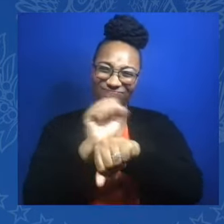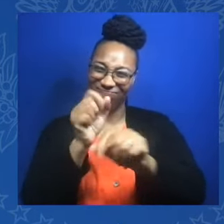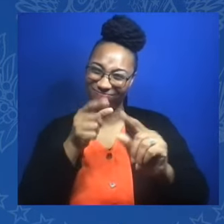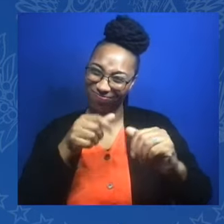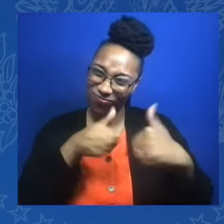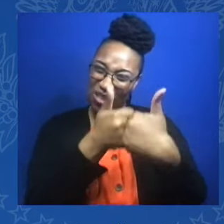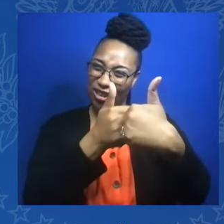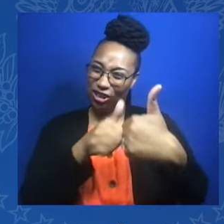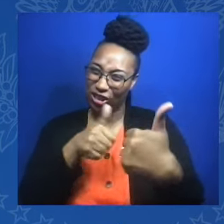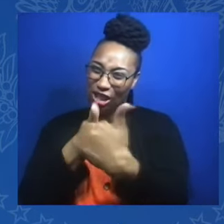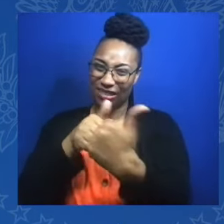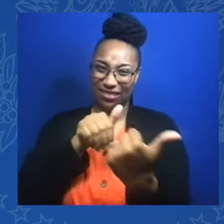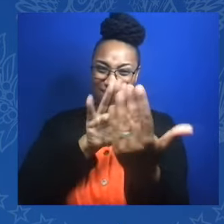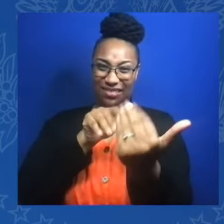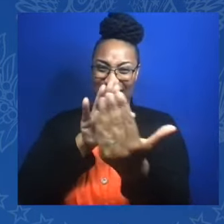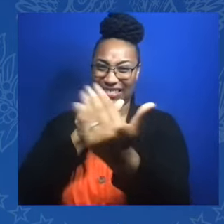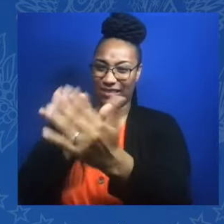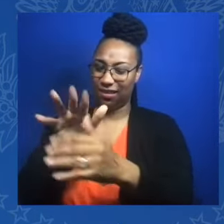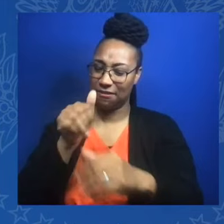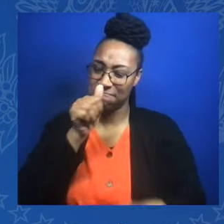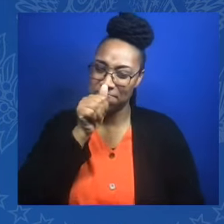friendship. I thank you very much.